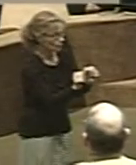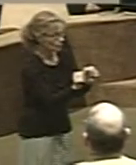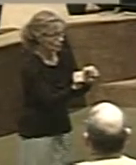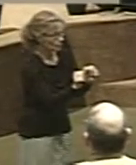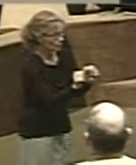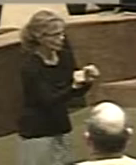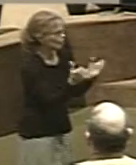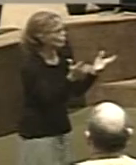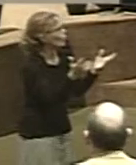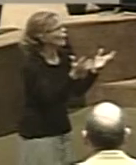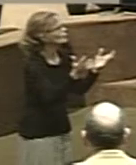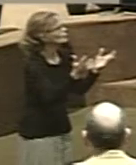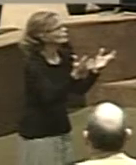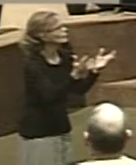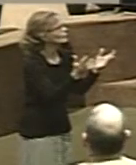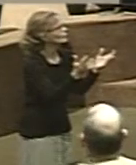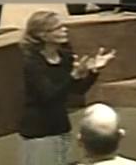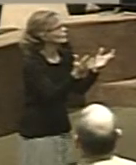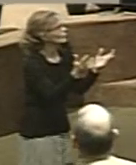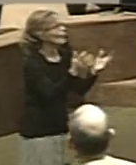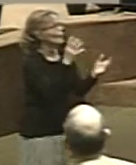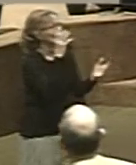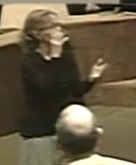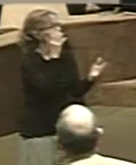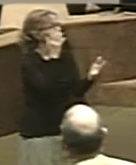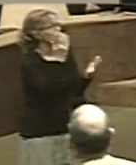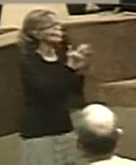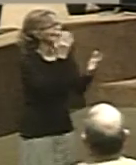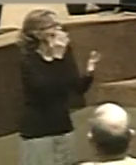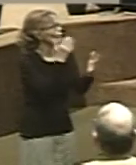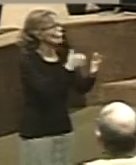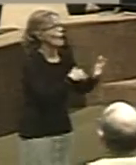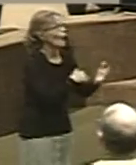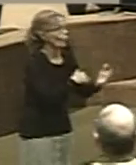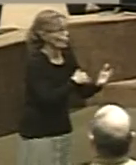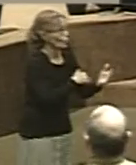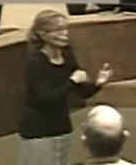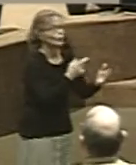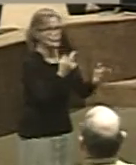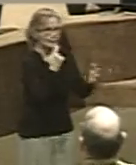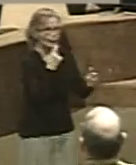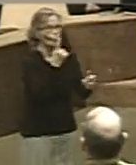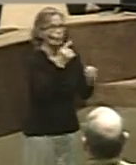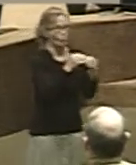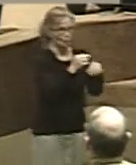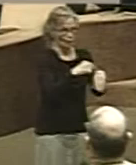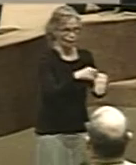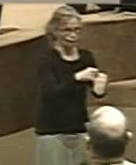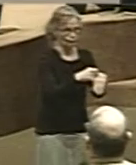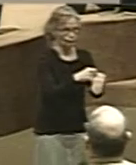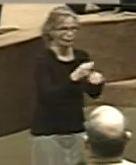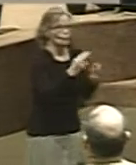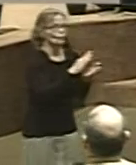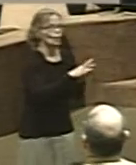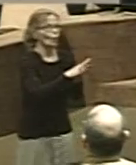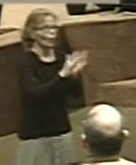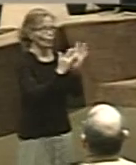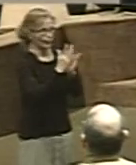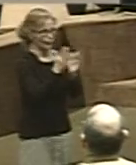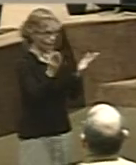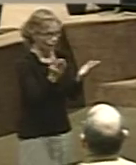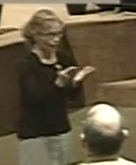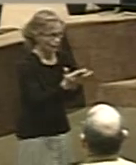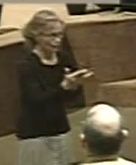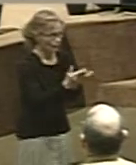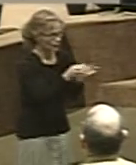In the demonstration of spirit and of power. I'm going to say that one more time. The Holy Bible says that